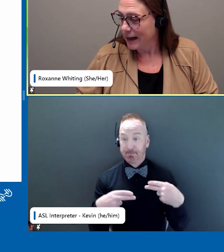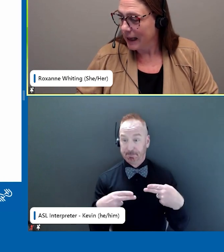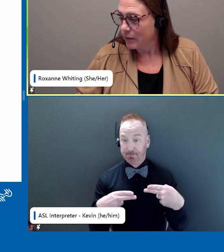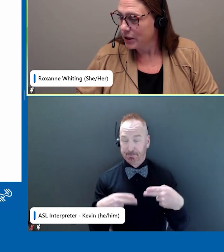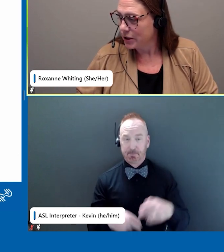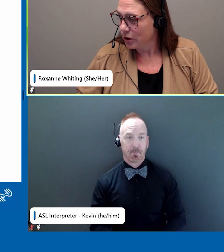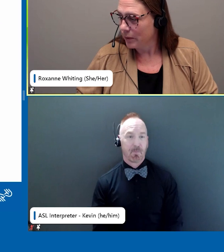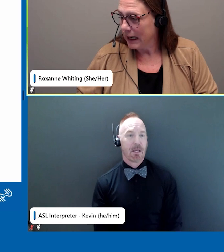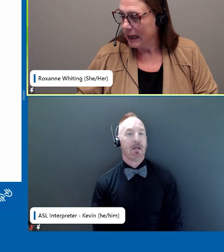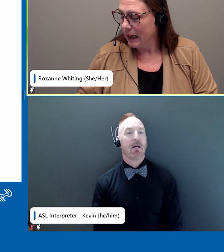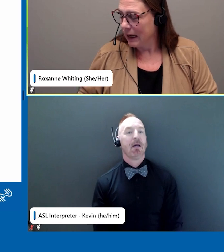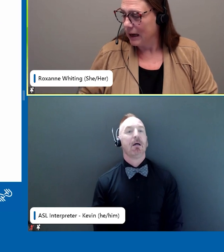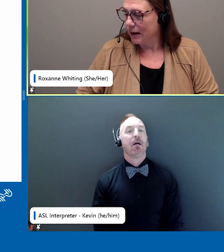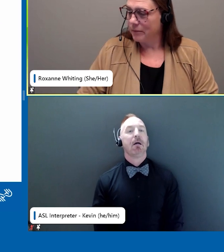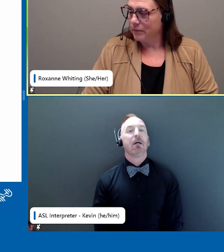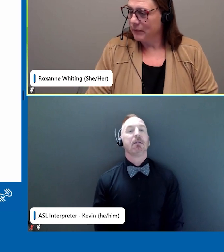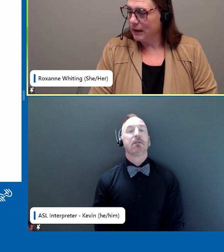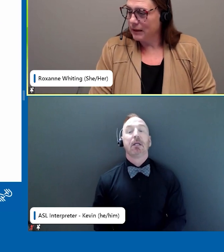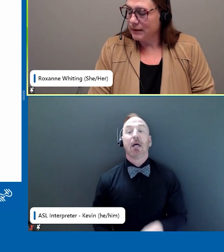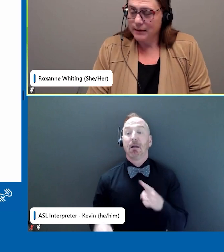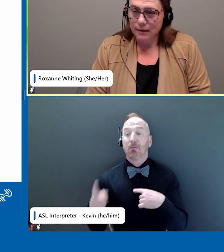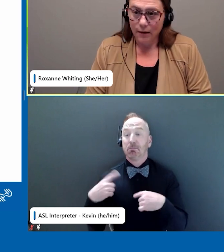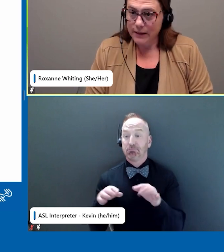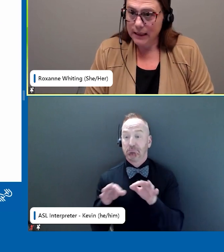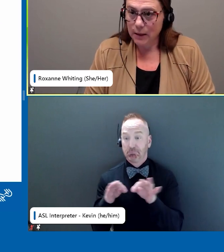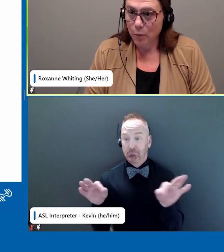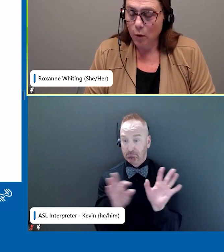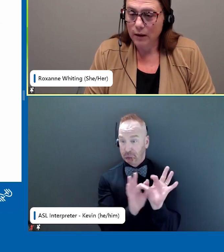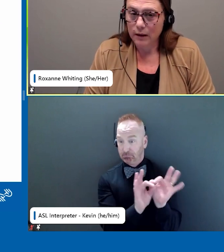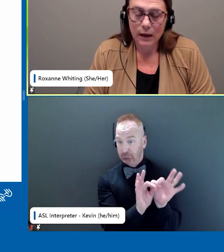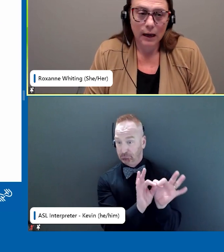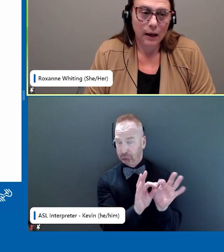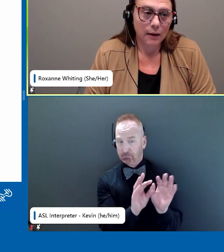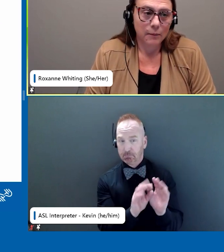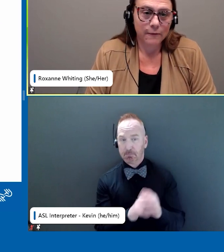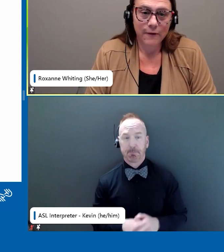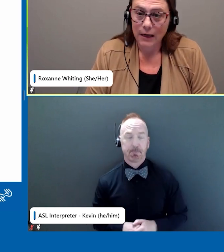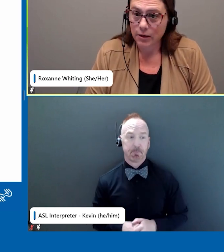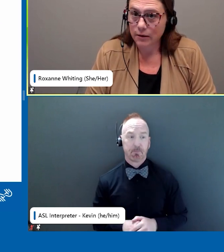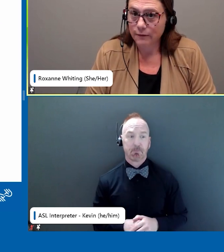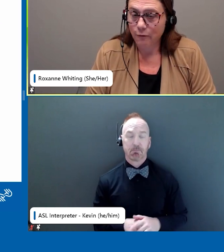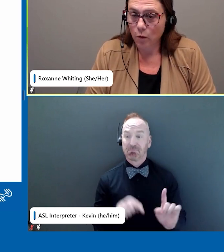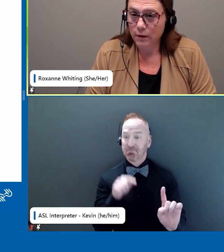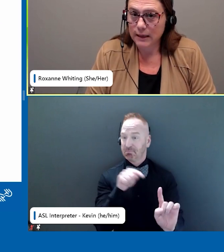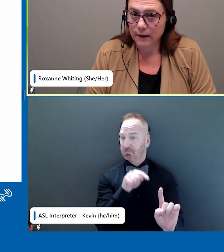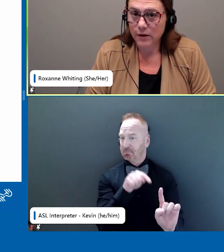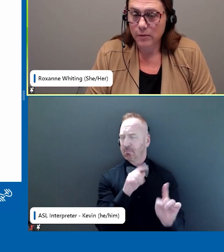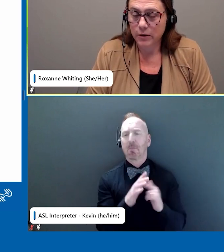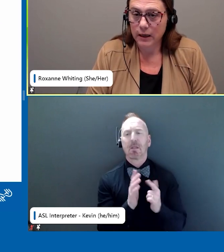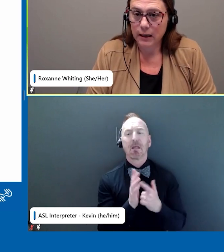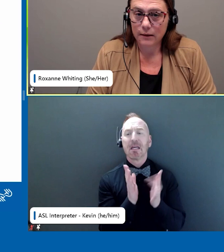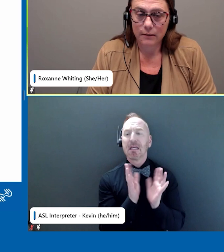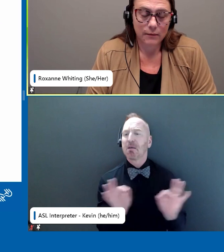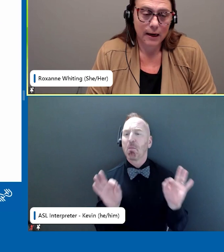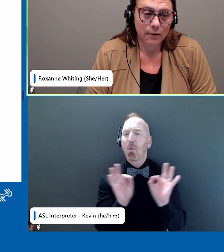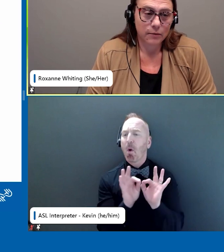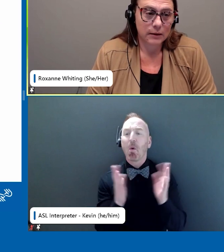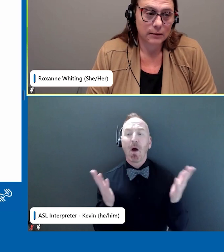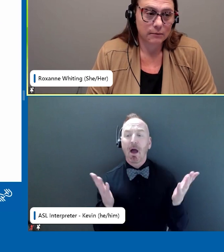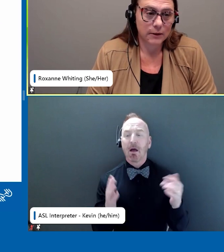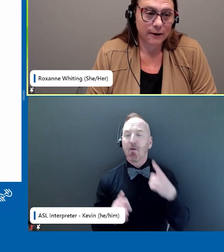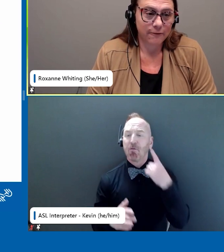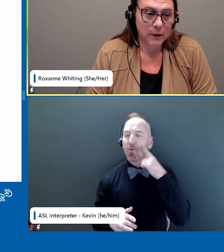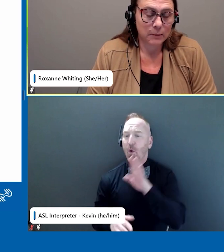Now, sign language interpreting is obviously an important factor for the deaf community.